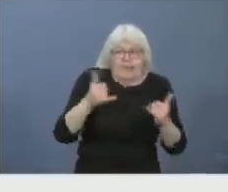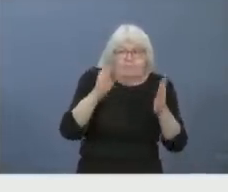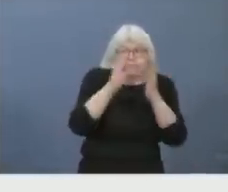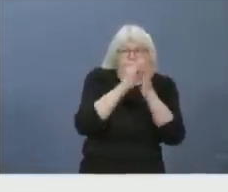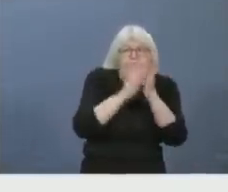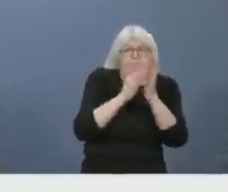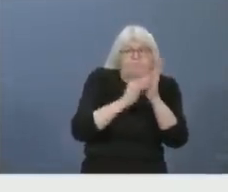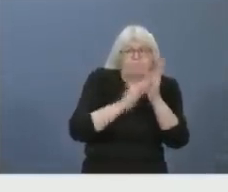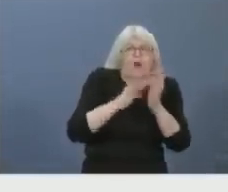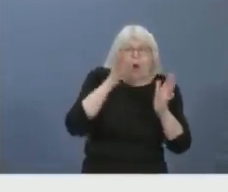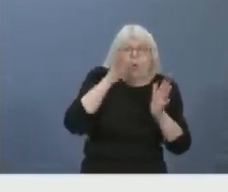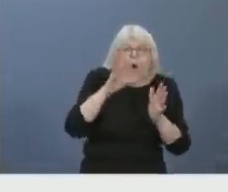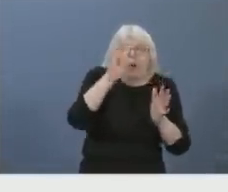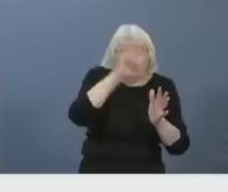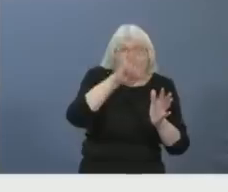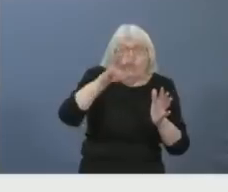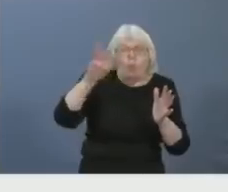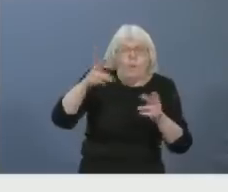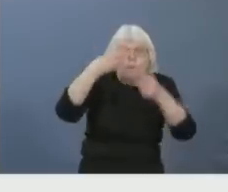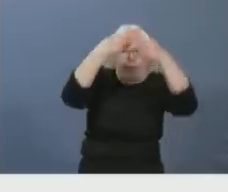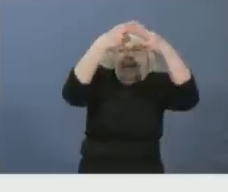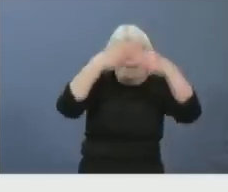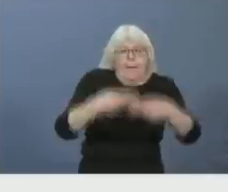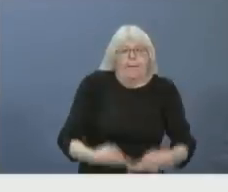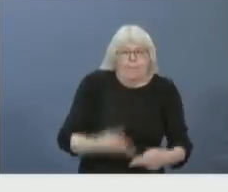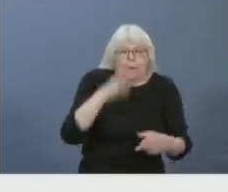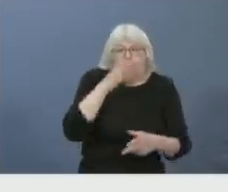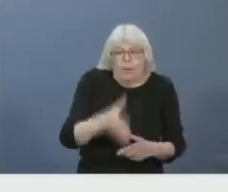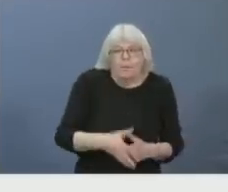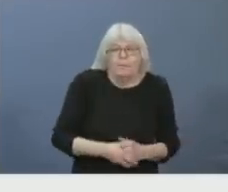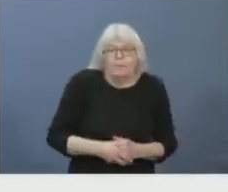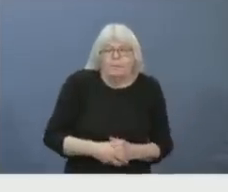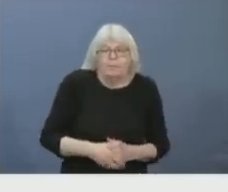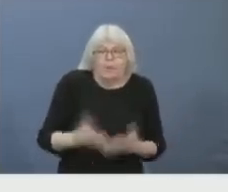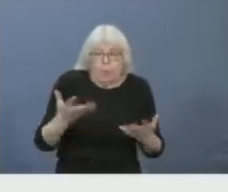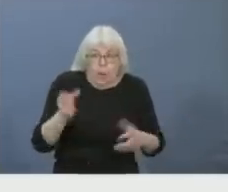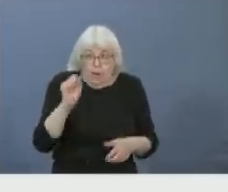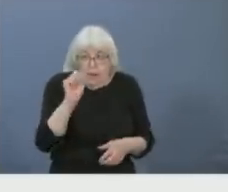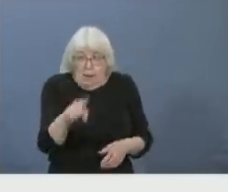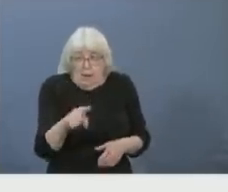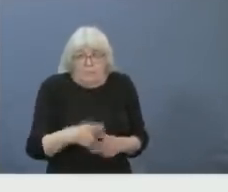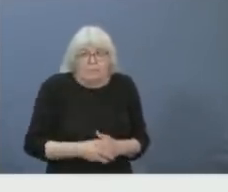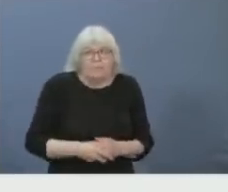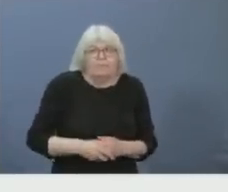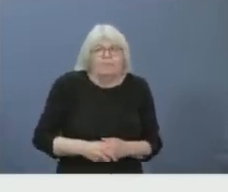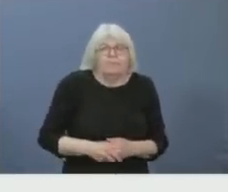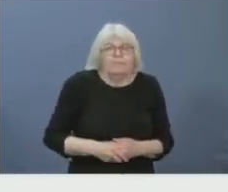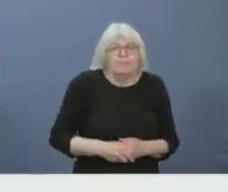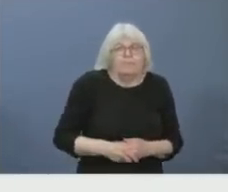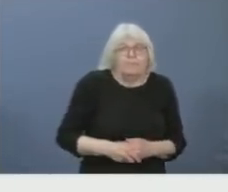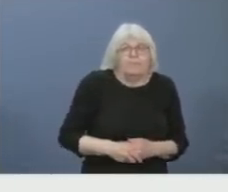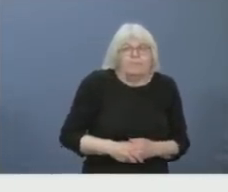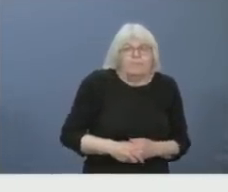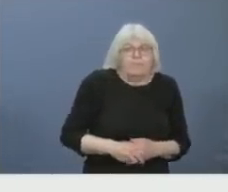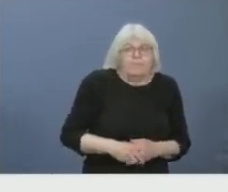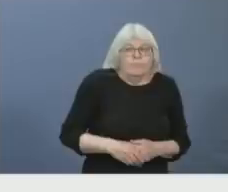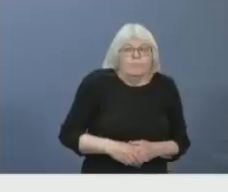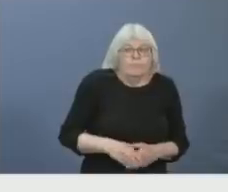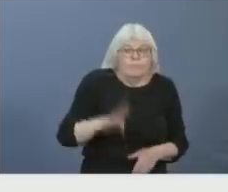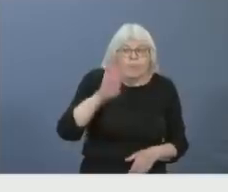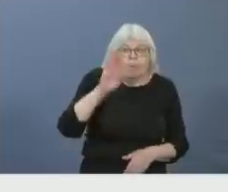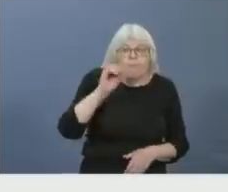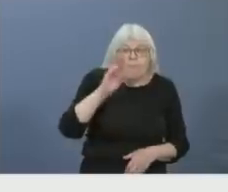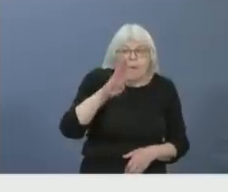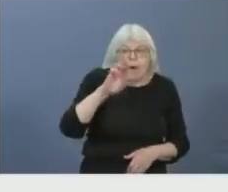ban. Alex, do you have a follow-up question? Yes, this one's for Bob Rubishow. What is